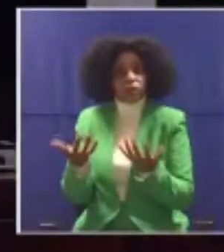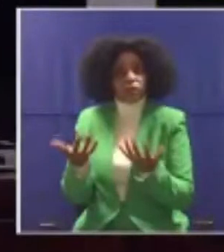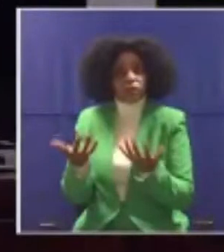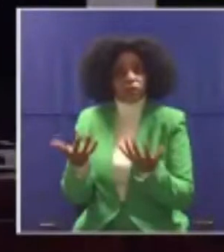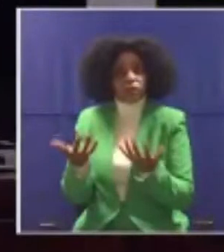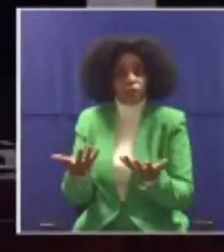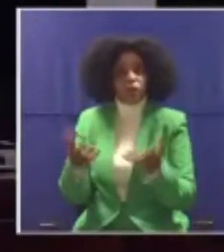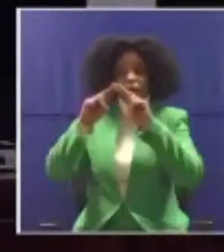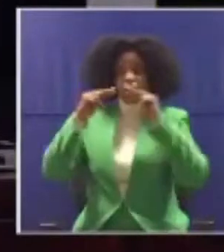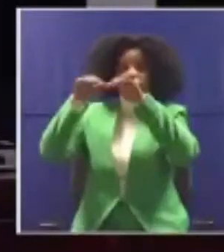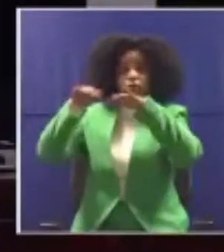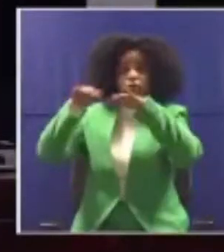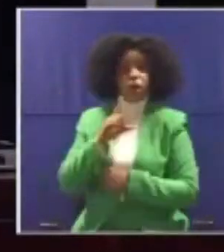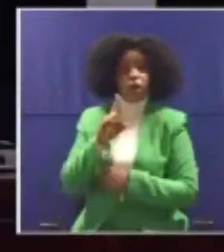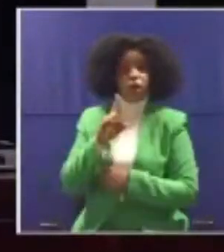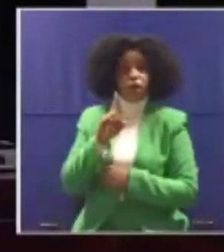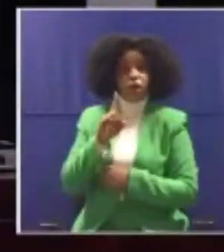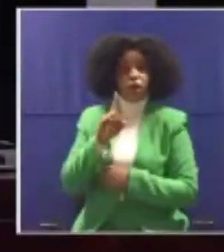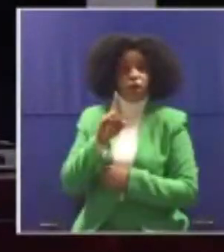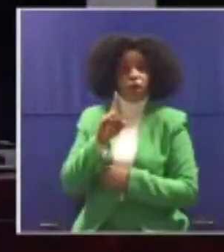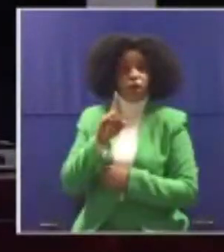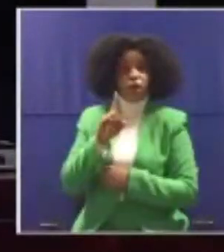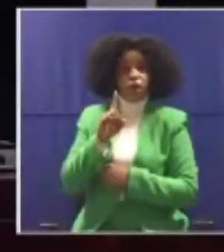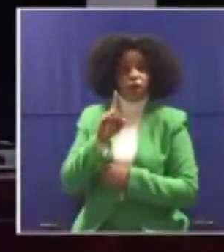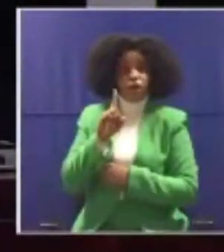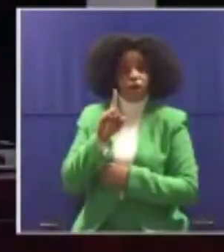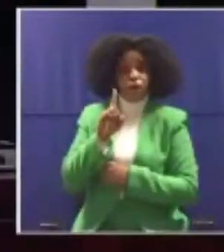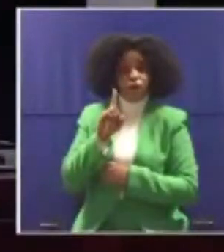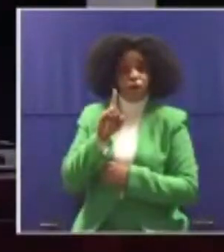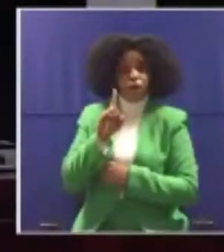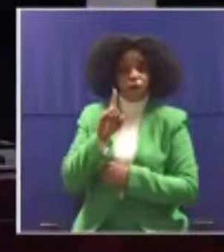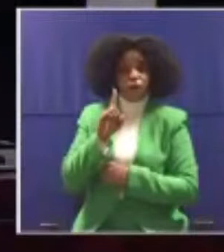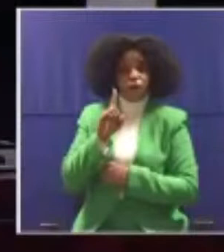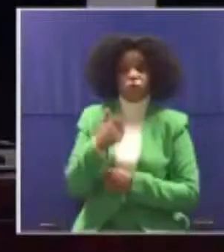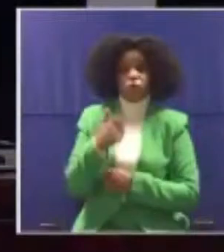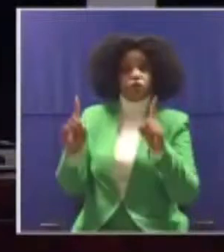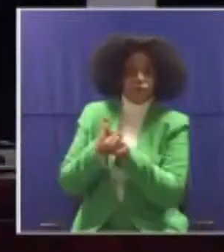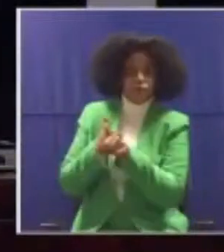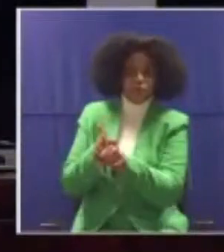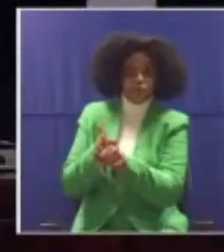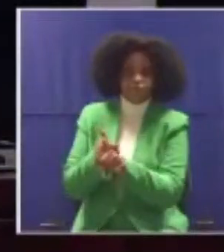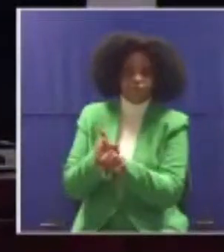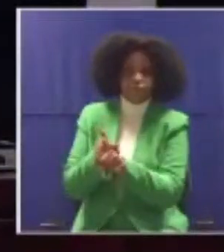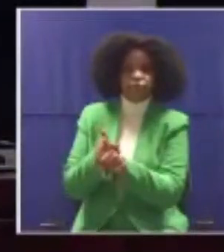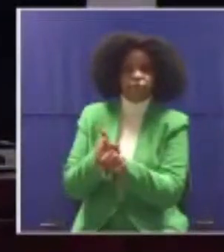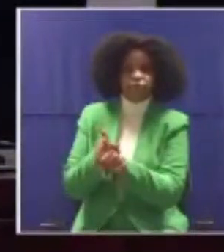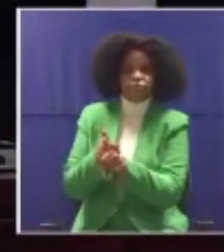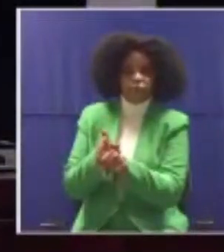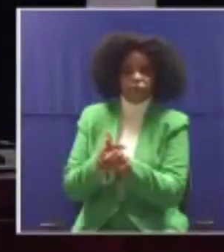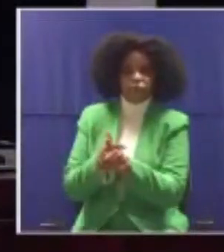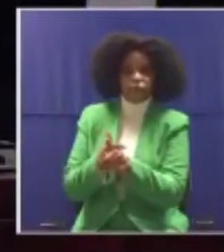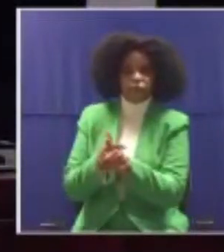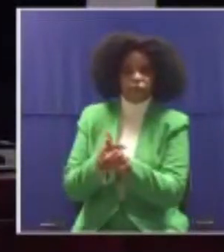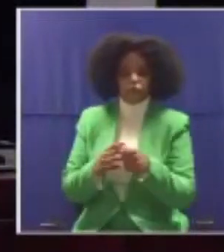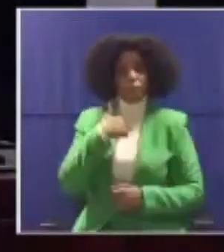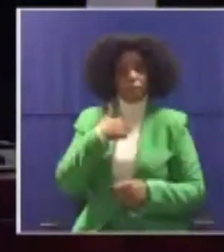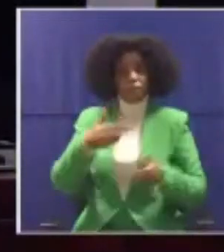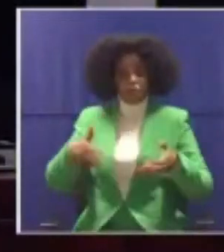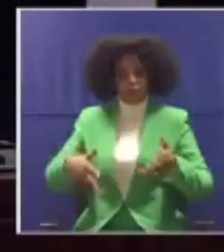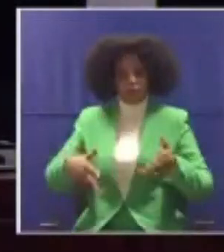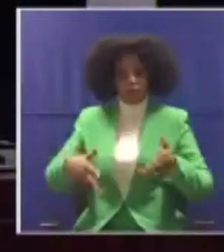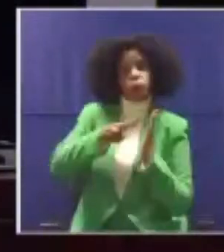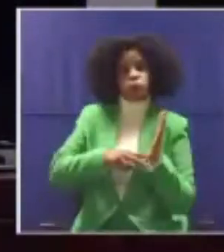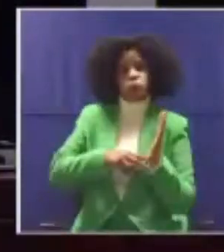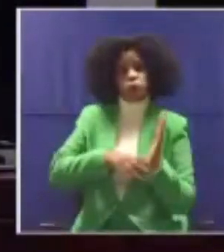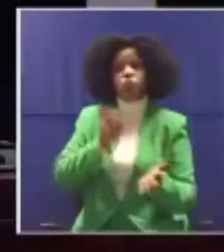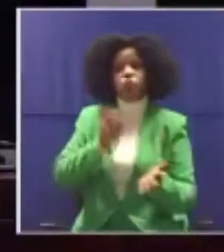principles first. What I've read here is not a cast in stone. I think that the